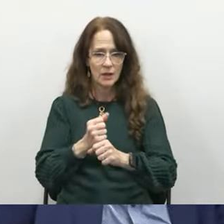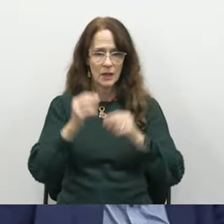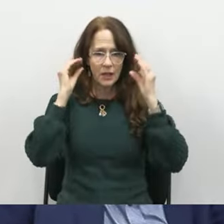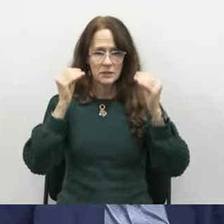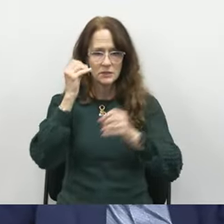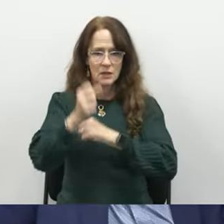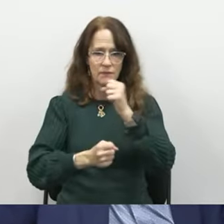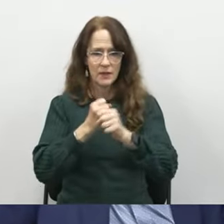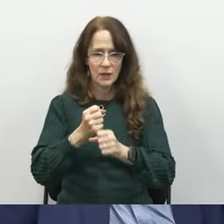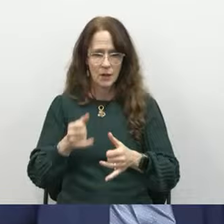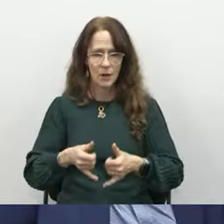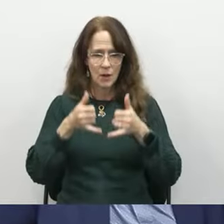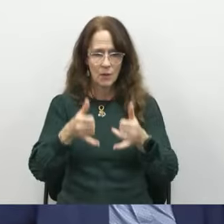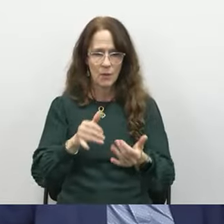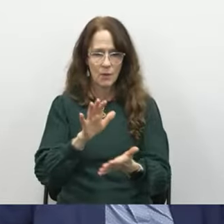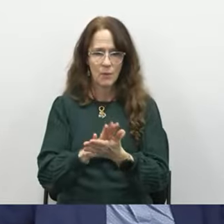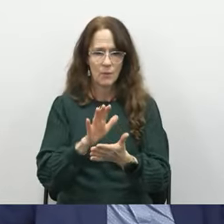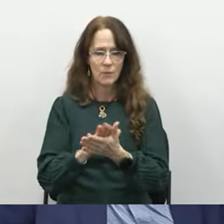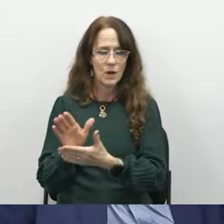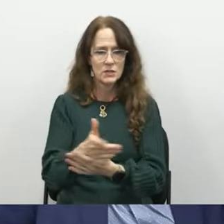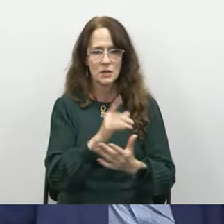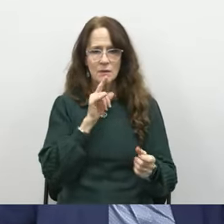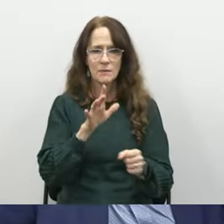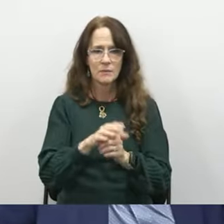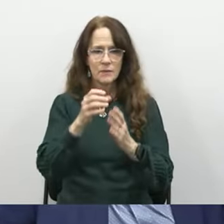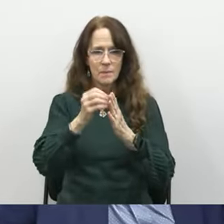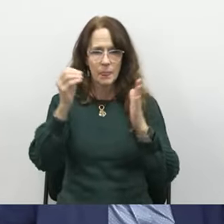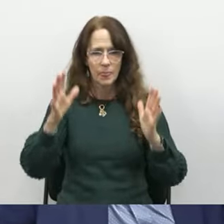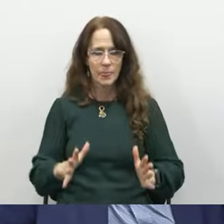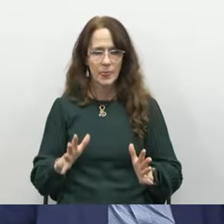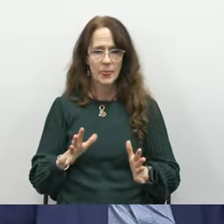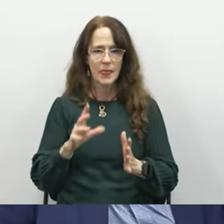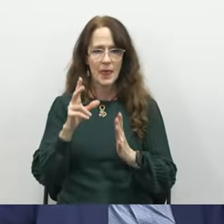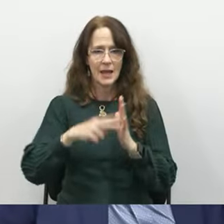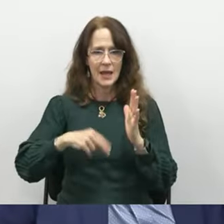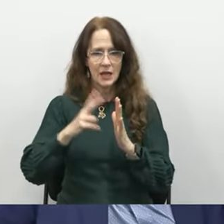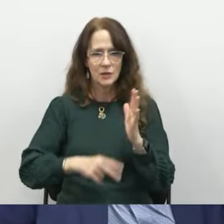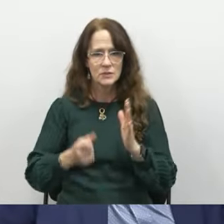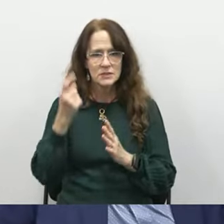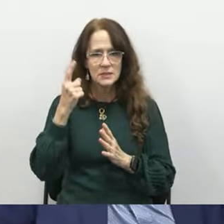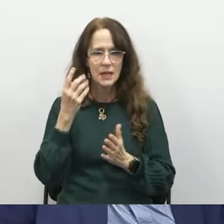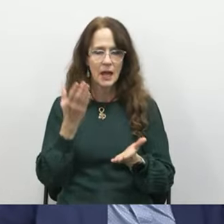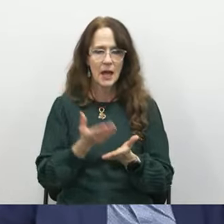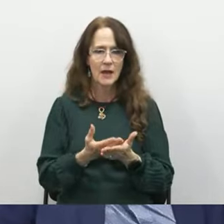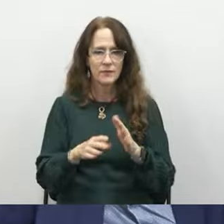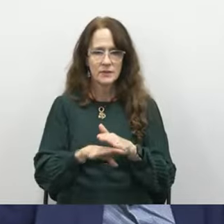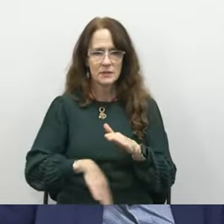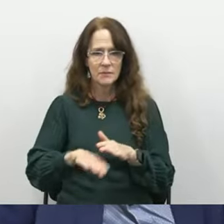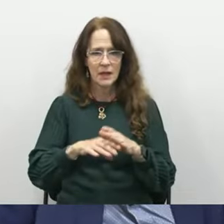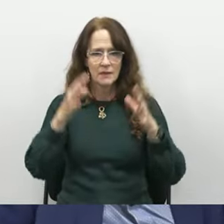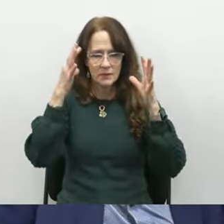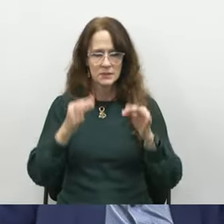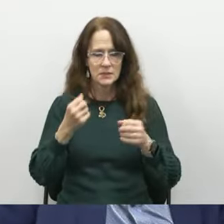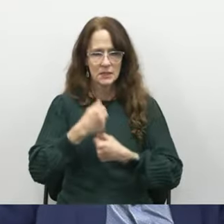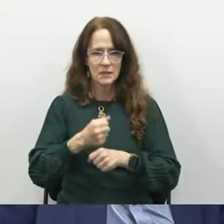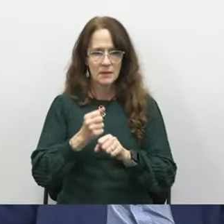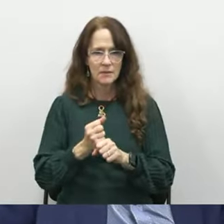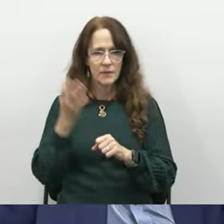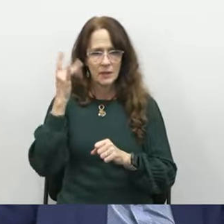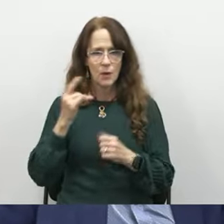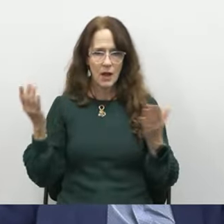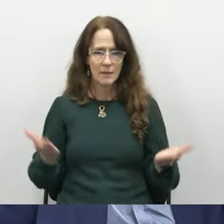Year award, recognition of our shared commitment to students, literacy, and evidence-based decision-making. That is why